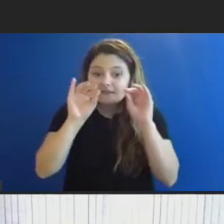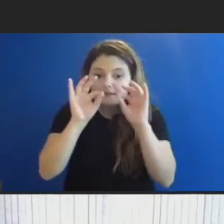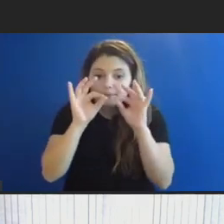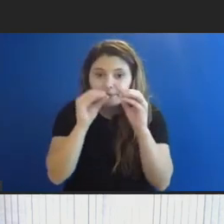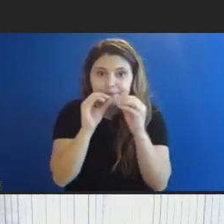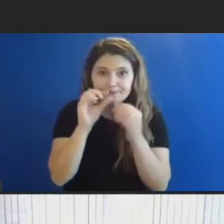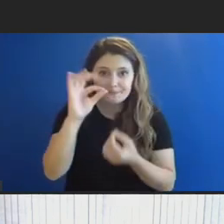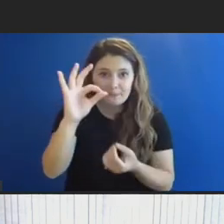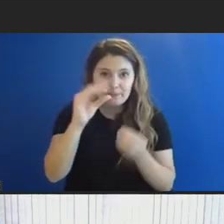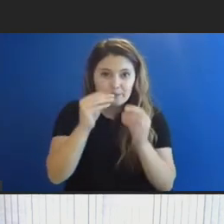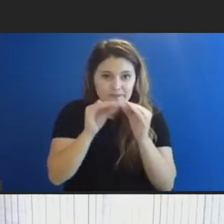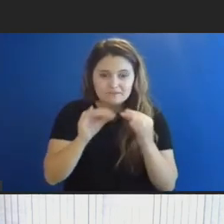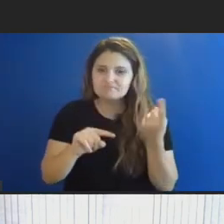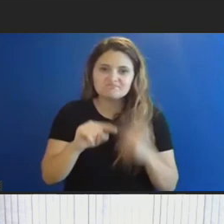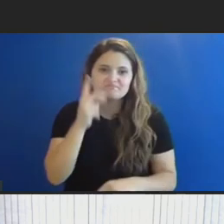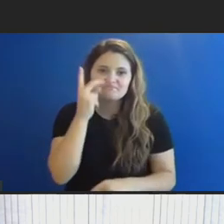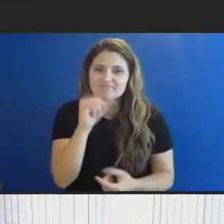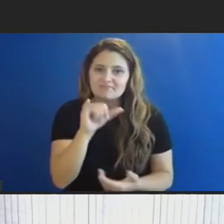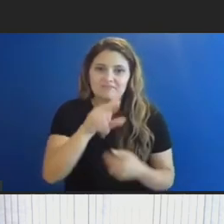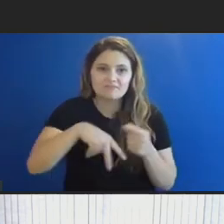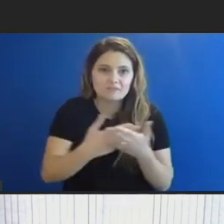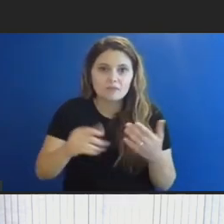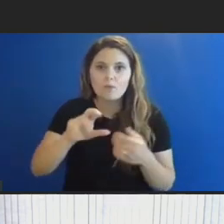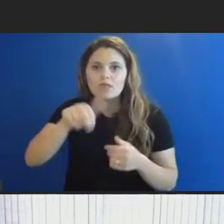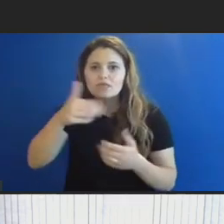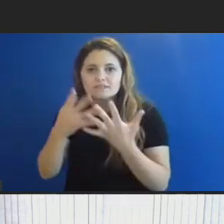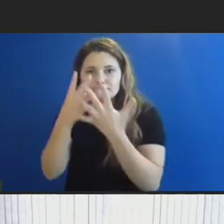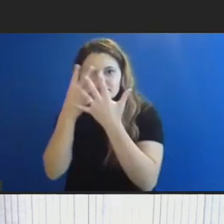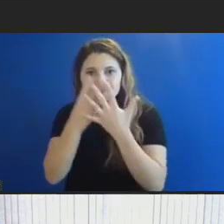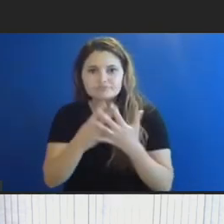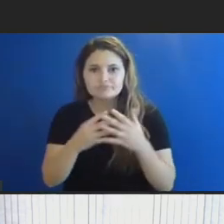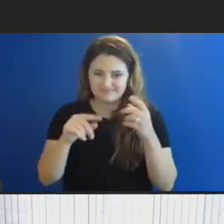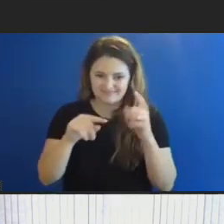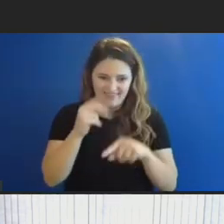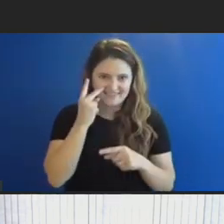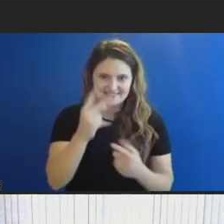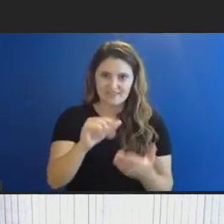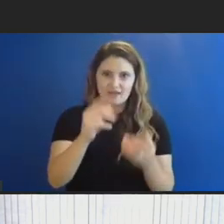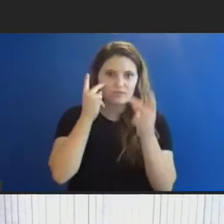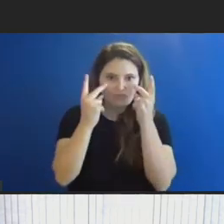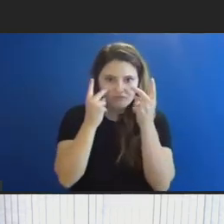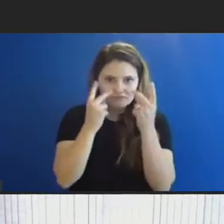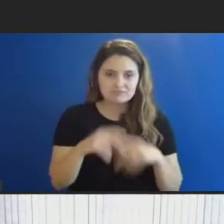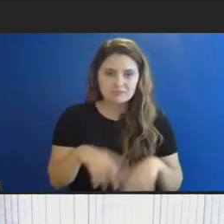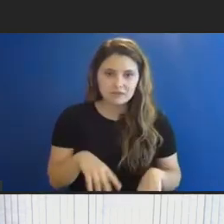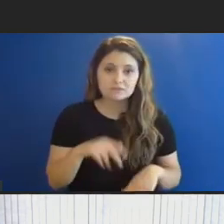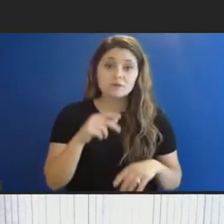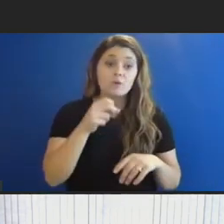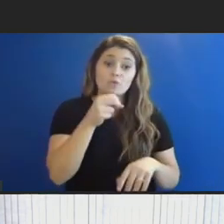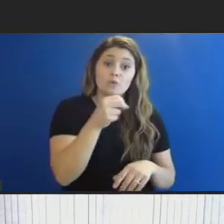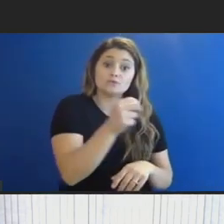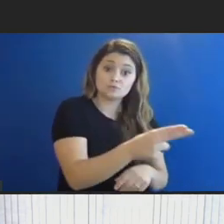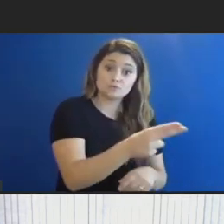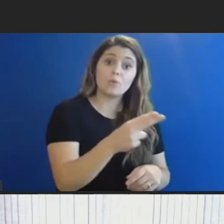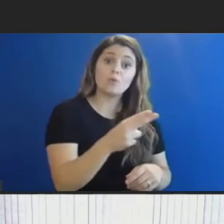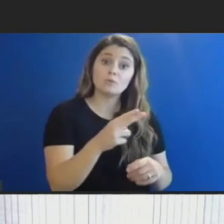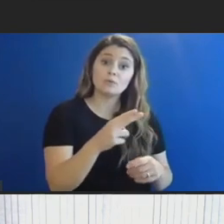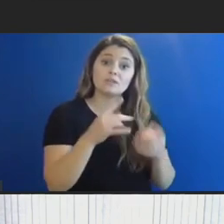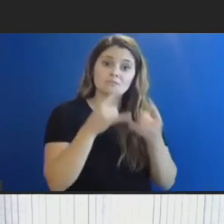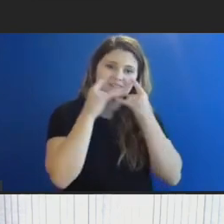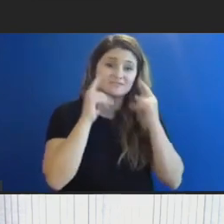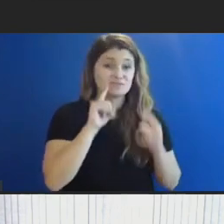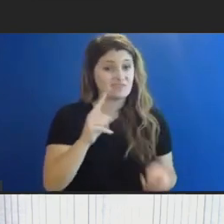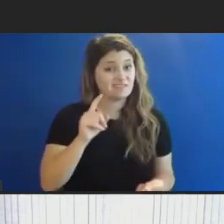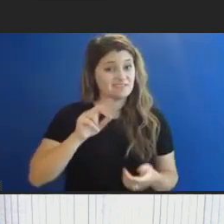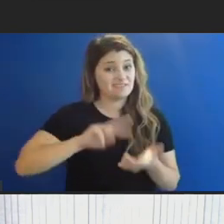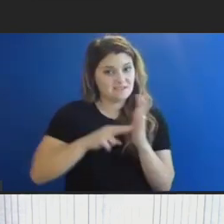see other stuff that they filter out. So a disposable mask essentially is a one-time use